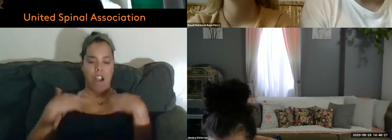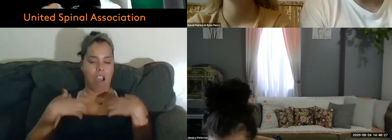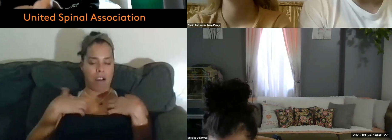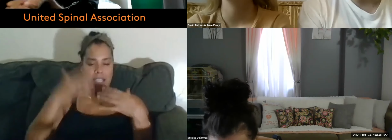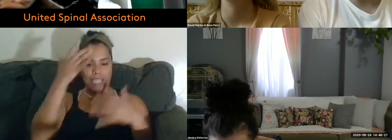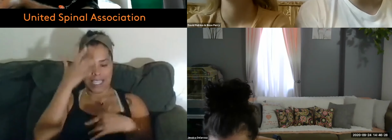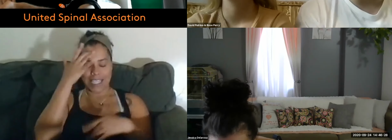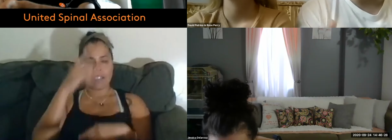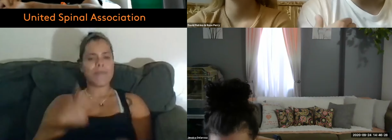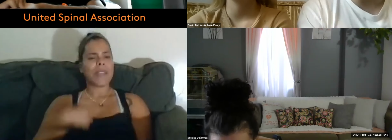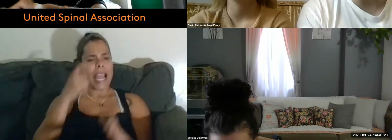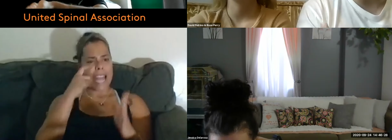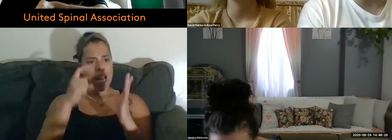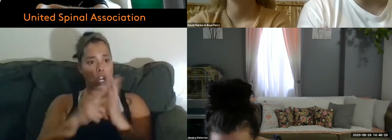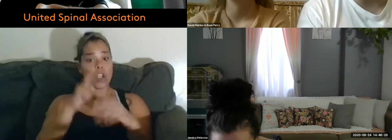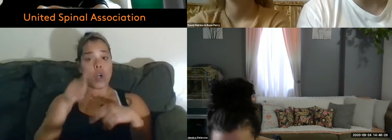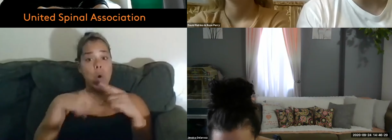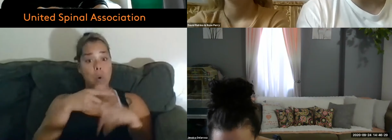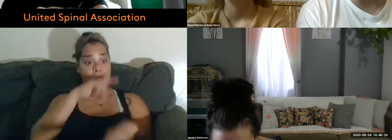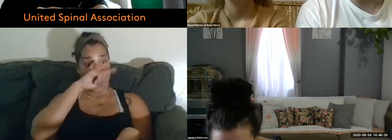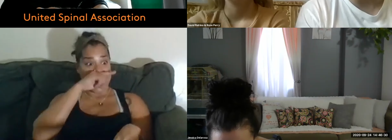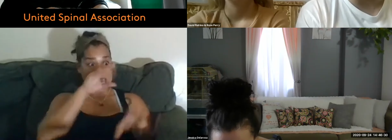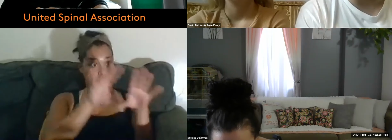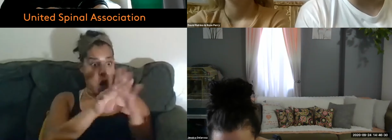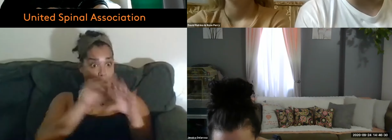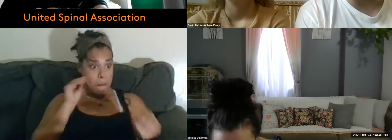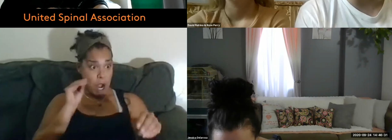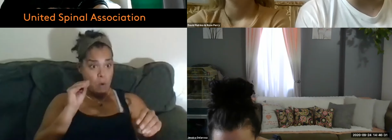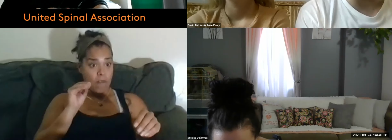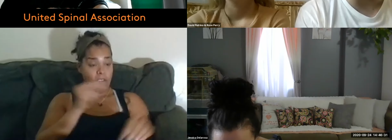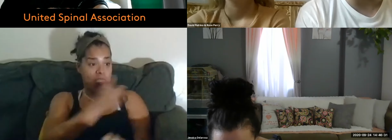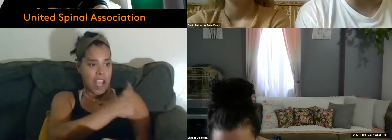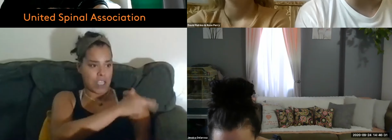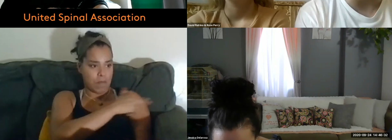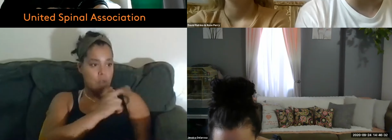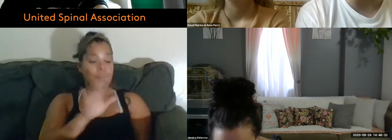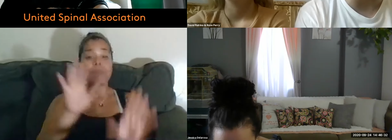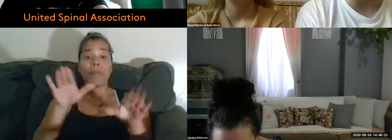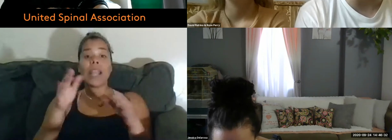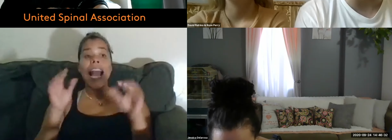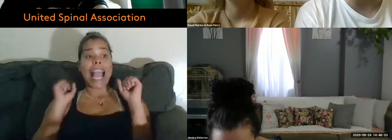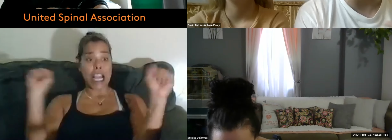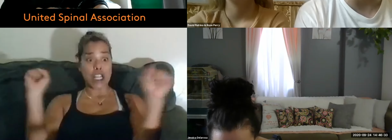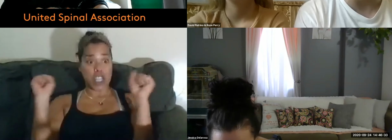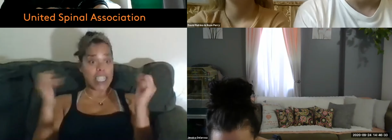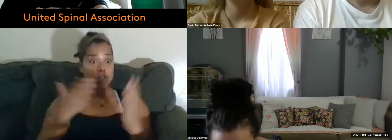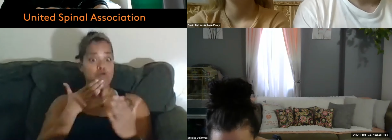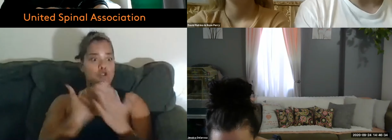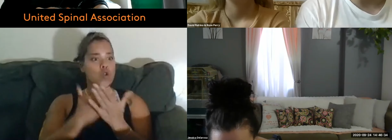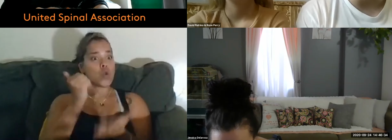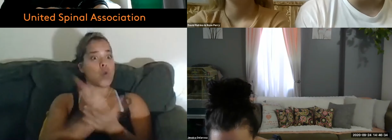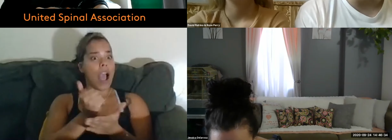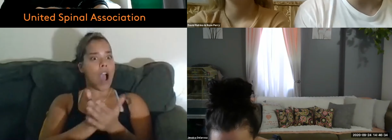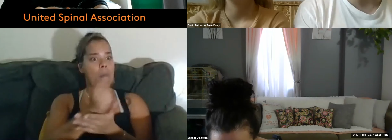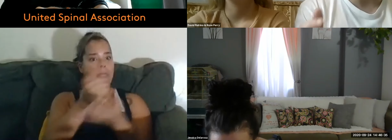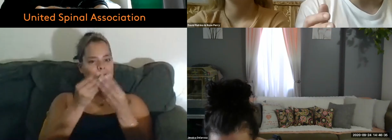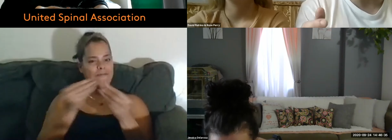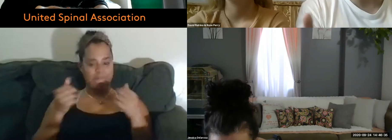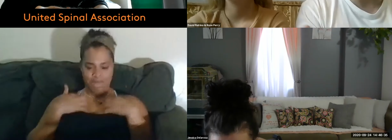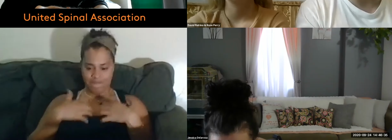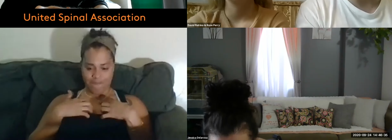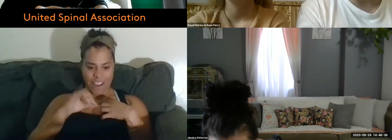they usually, exercise was really good to get them reconditioned after their chest infection, but they didn't want to do it because they were young and